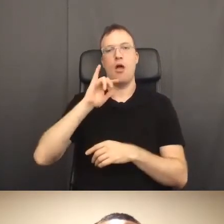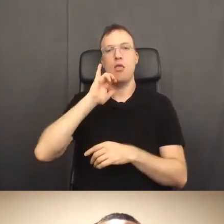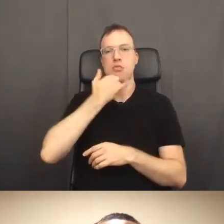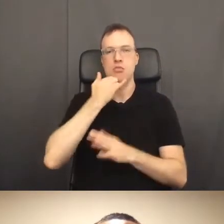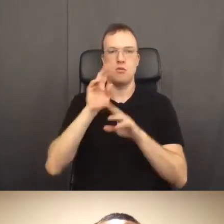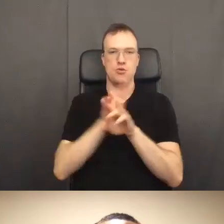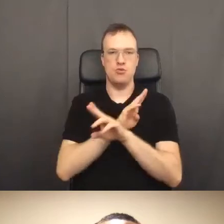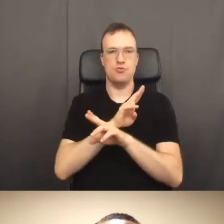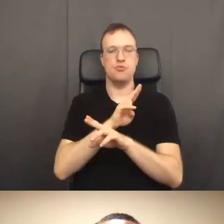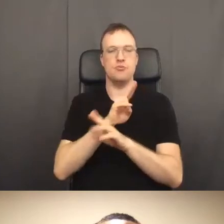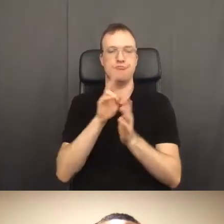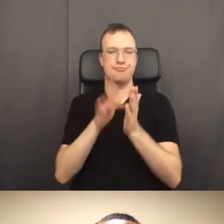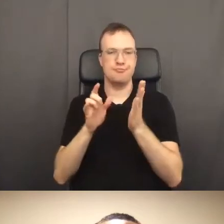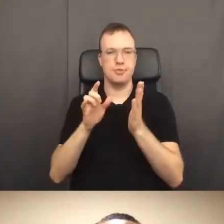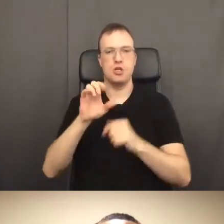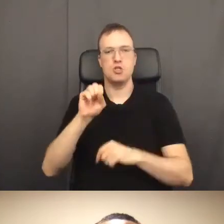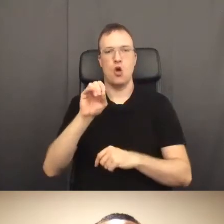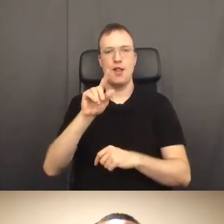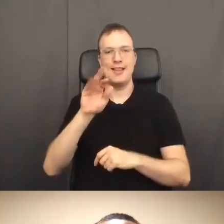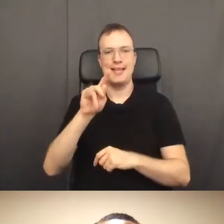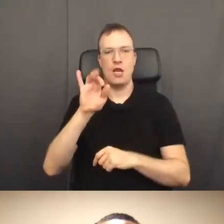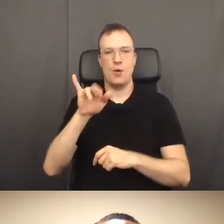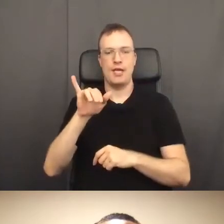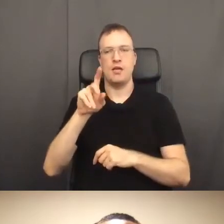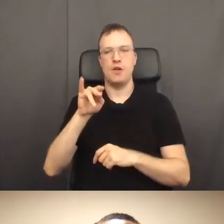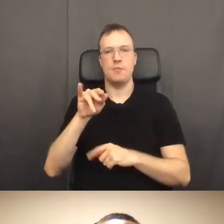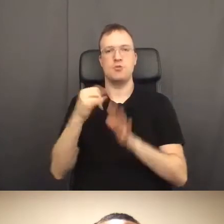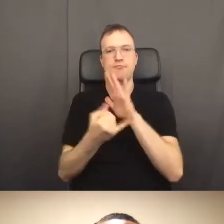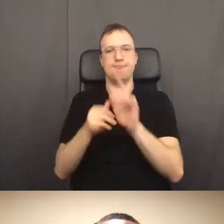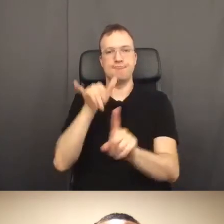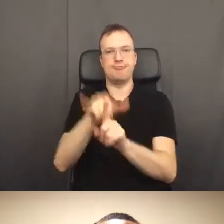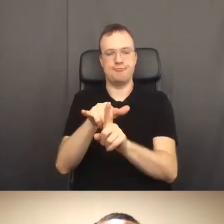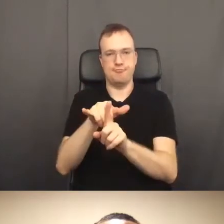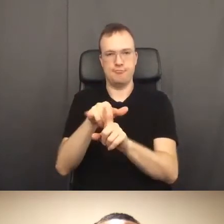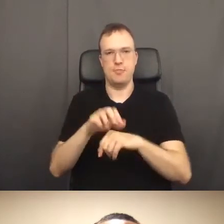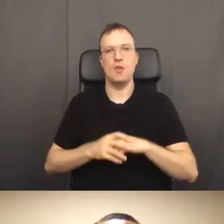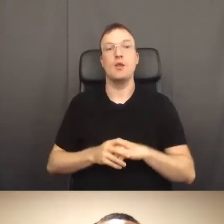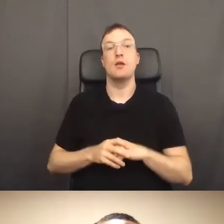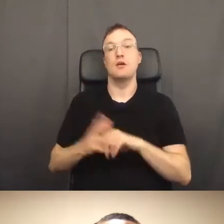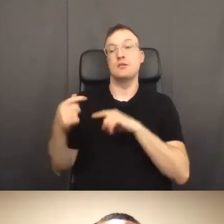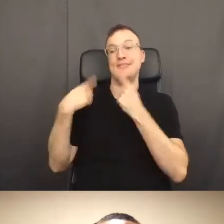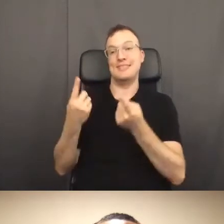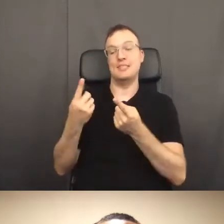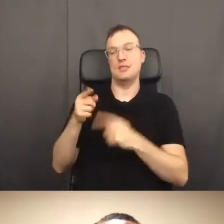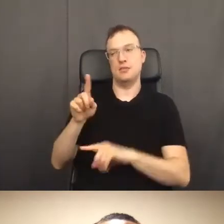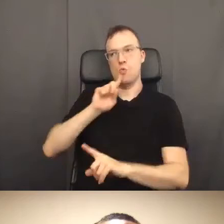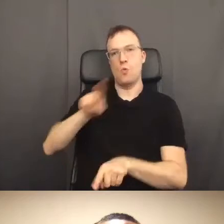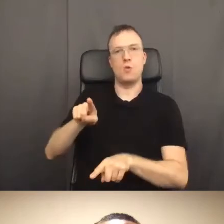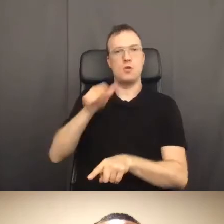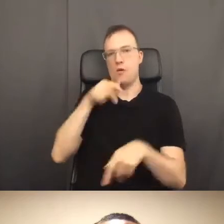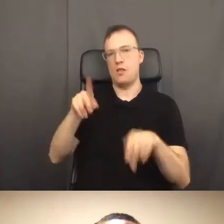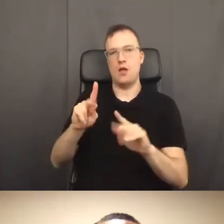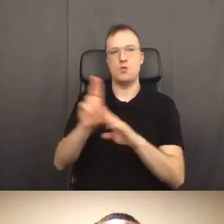solitary confinement. And following that, Corrections has been ordered to not to use solitary